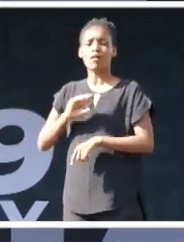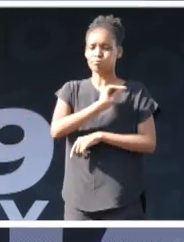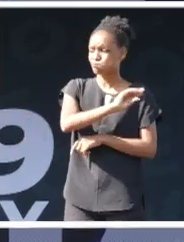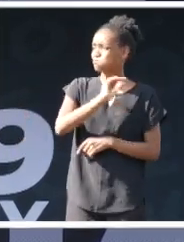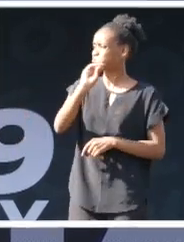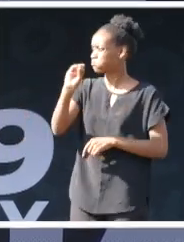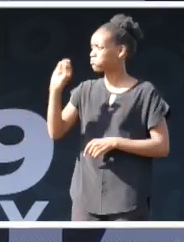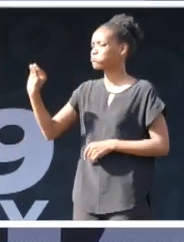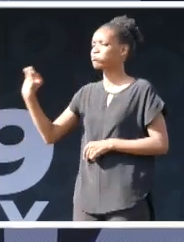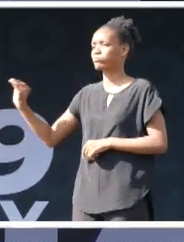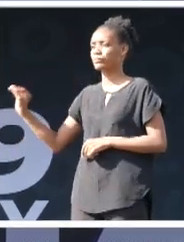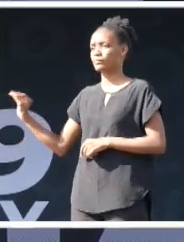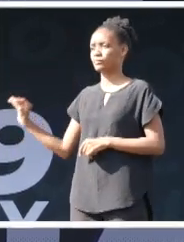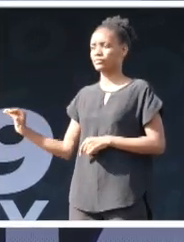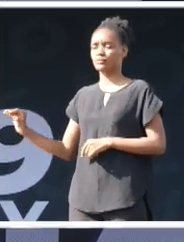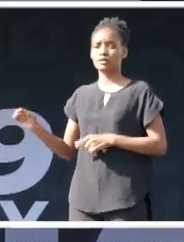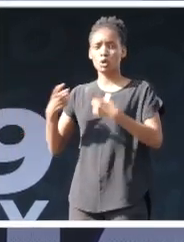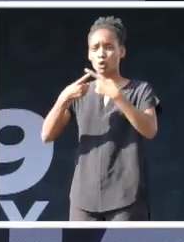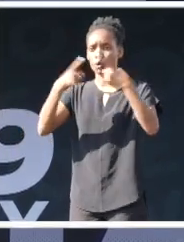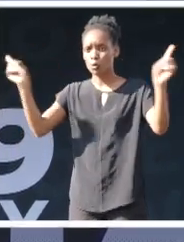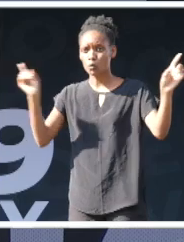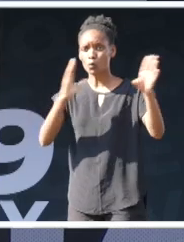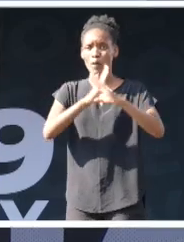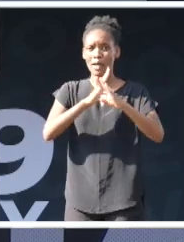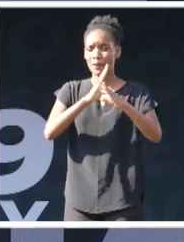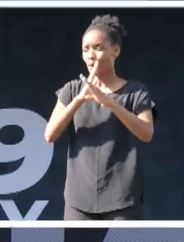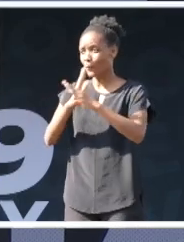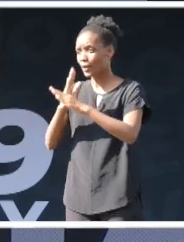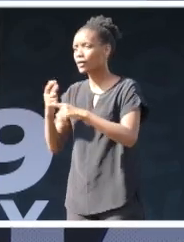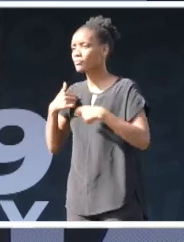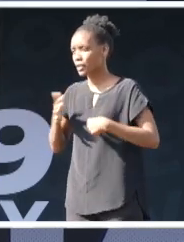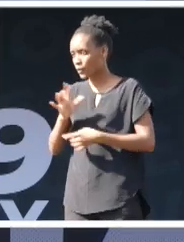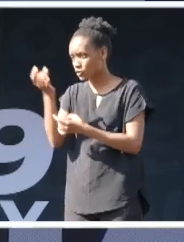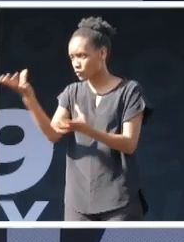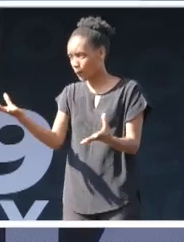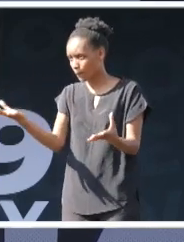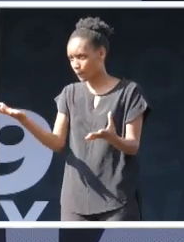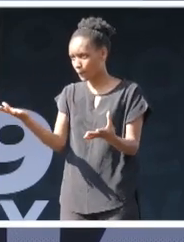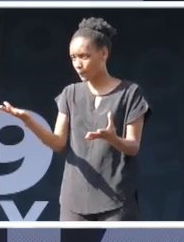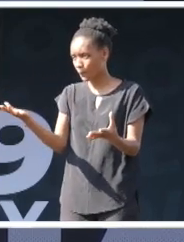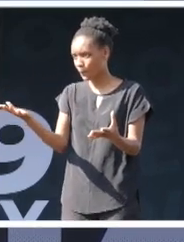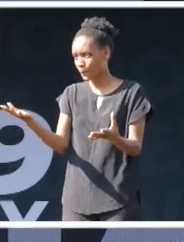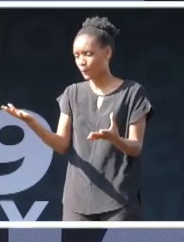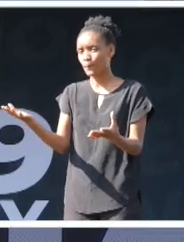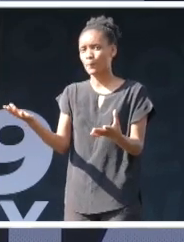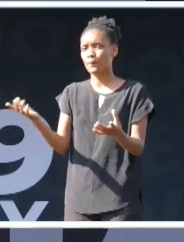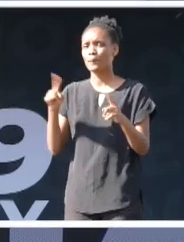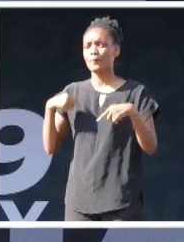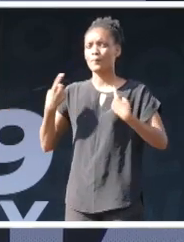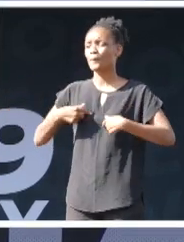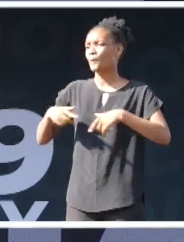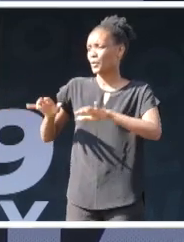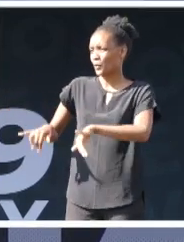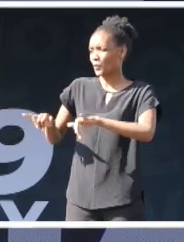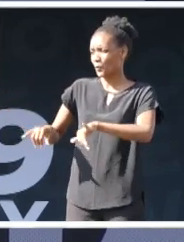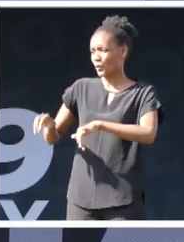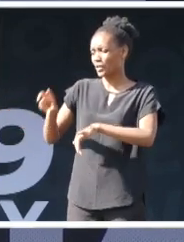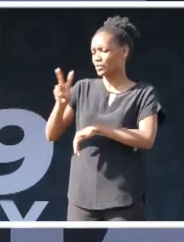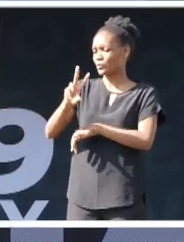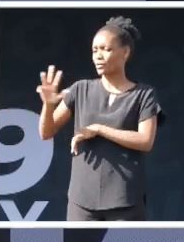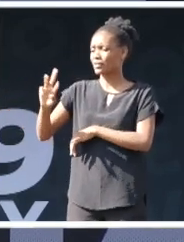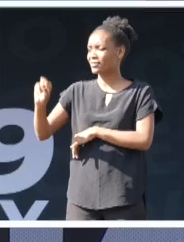Because of the work that we have done, I want to tell you something. We are not waiting for the 29th of